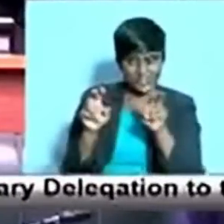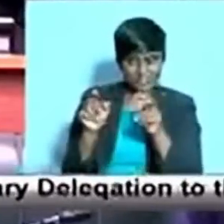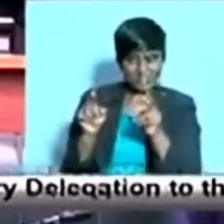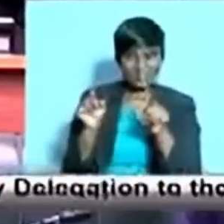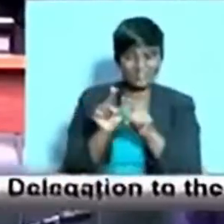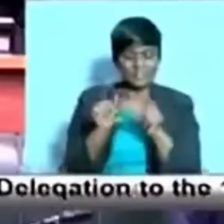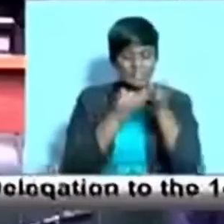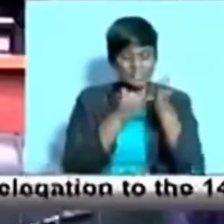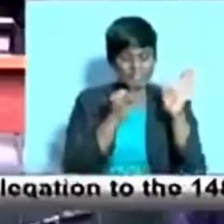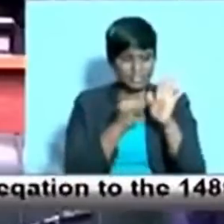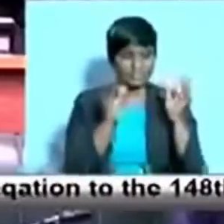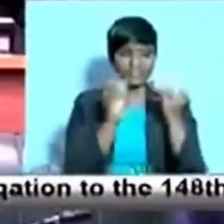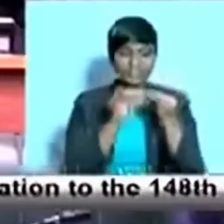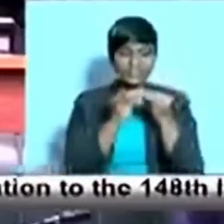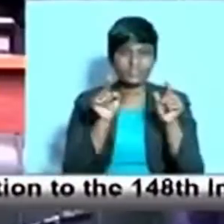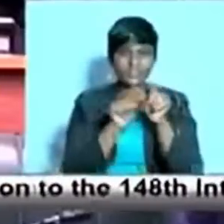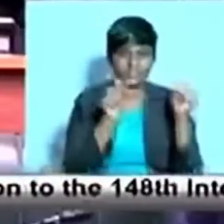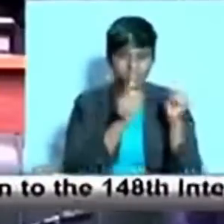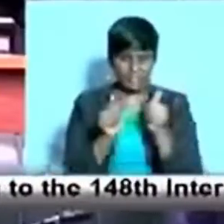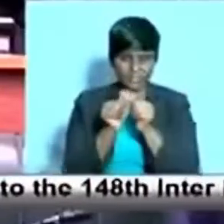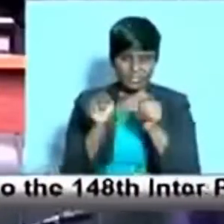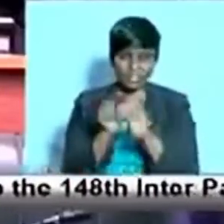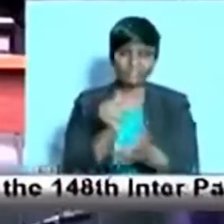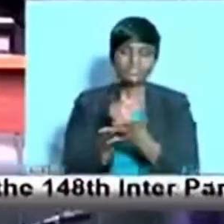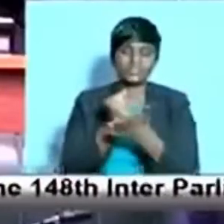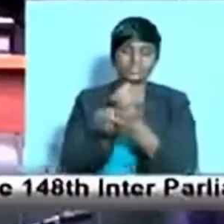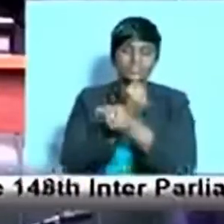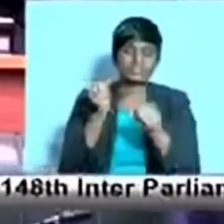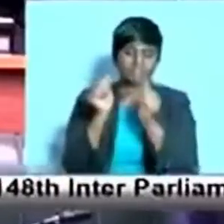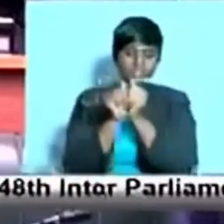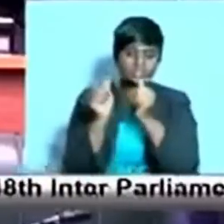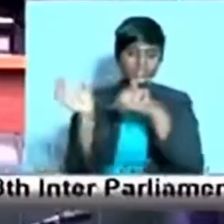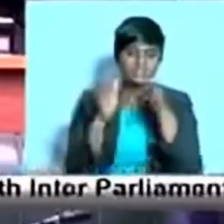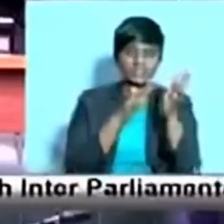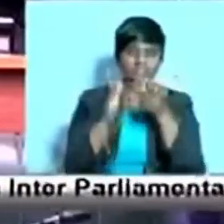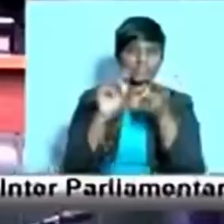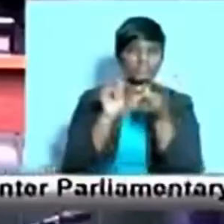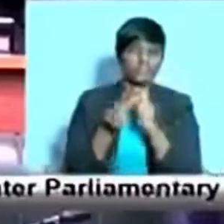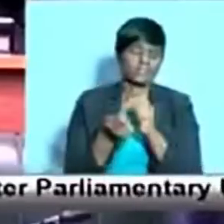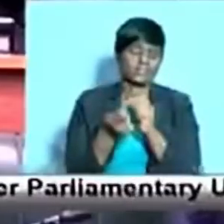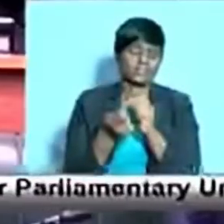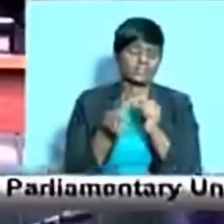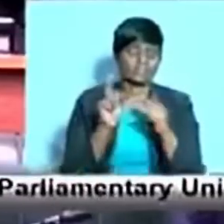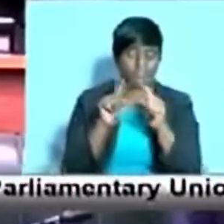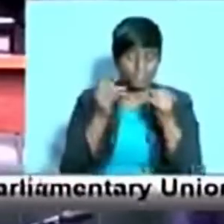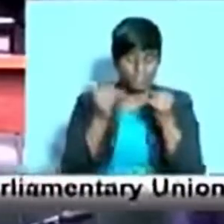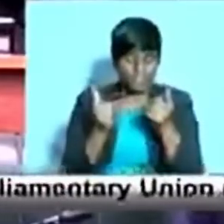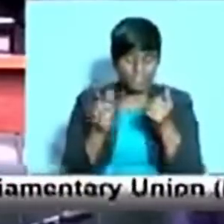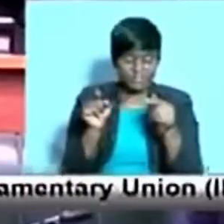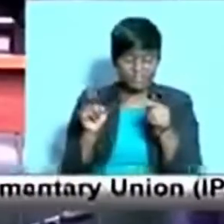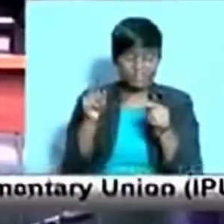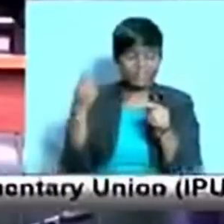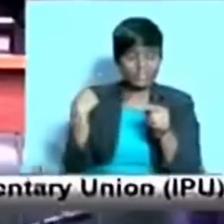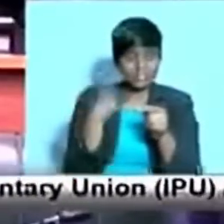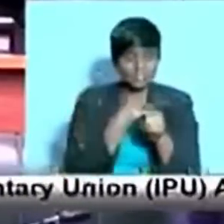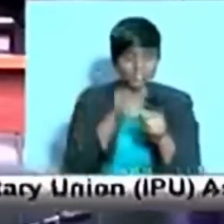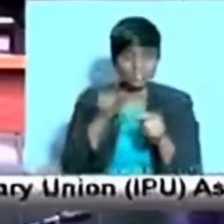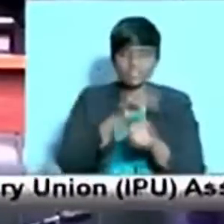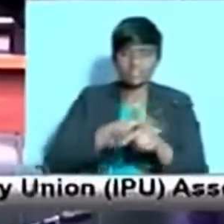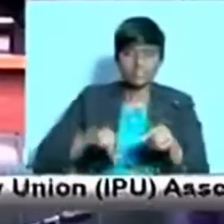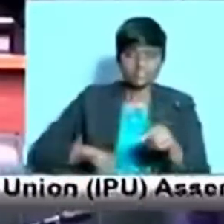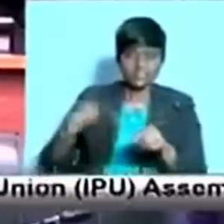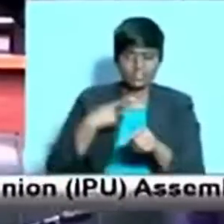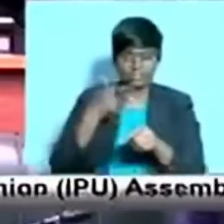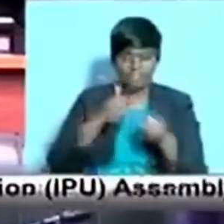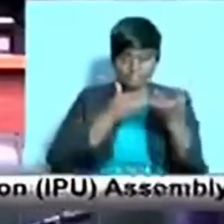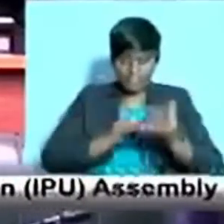and identification actions to mitigate climate change. However, parliamentarians